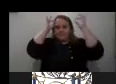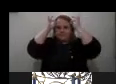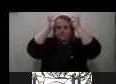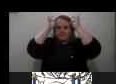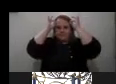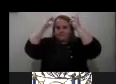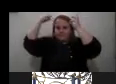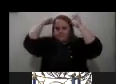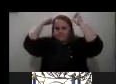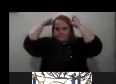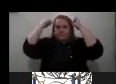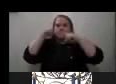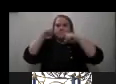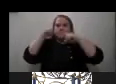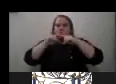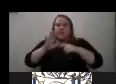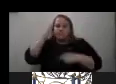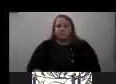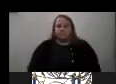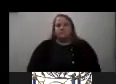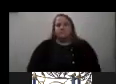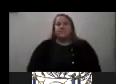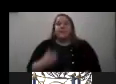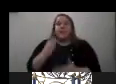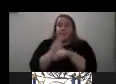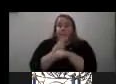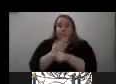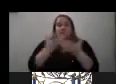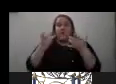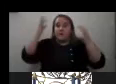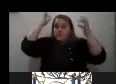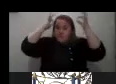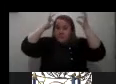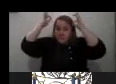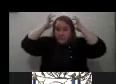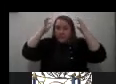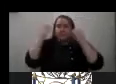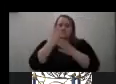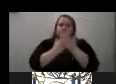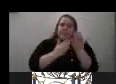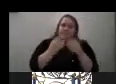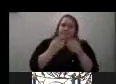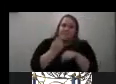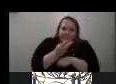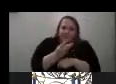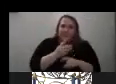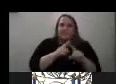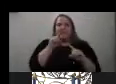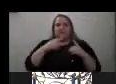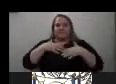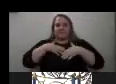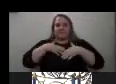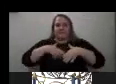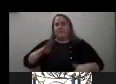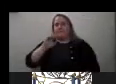Bobby pin them onto their head. And some of them use a great deal of bobby pins and some just use a few. This is the